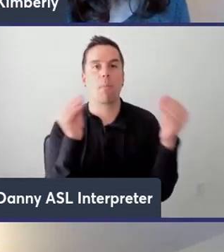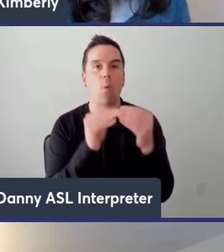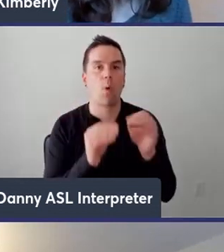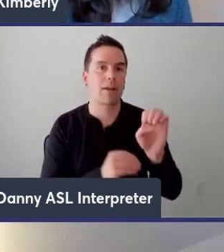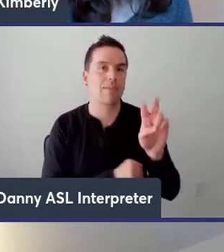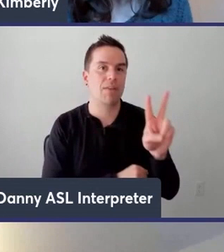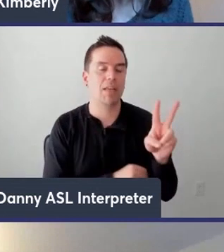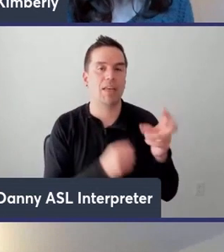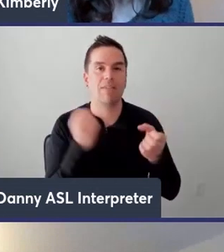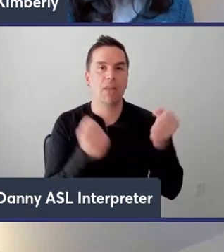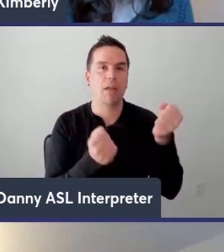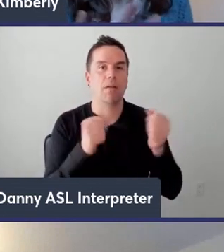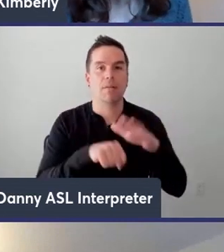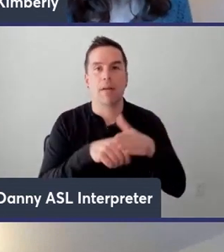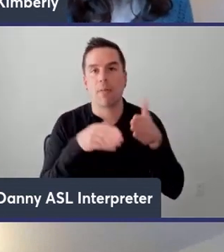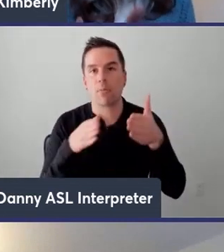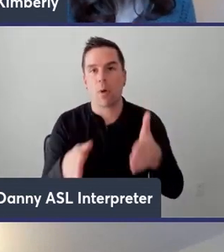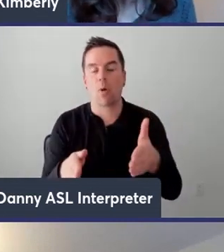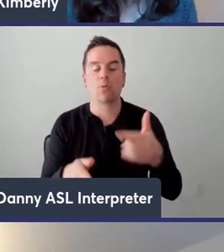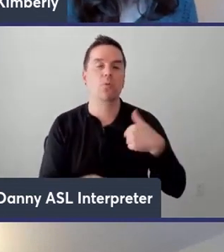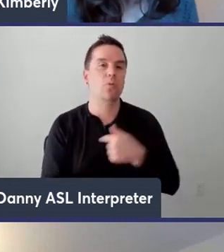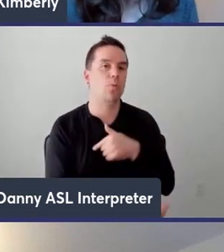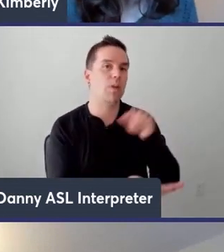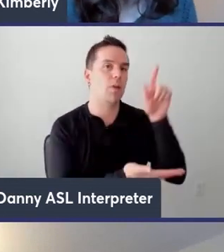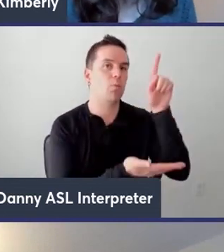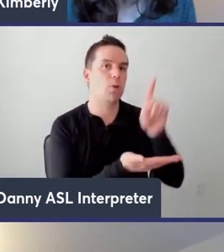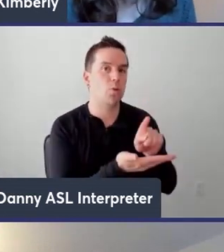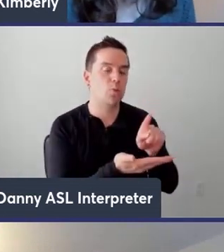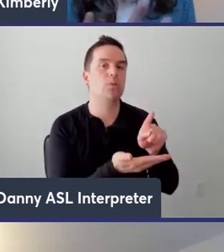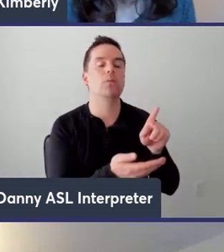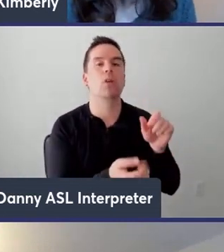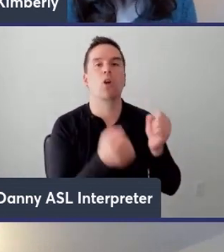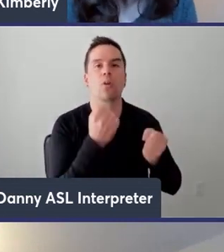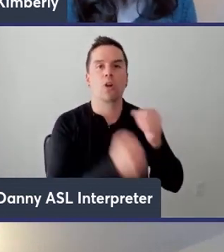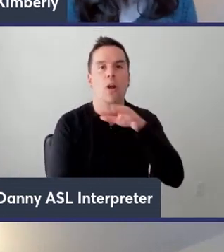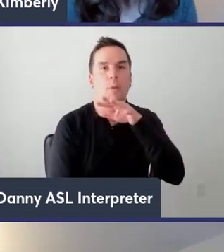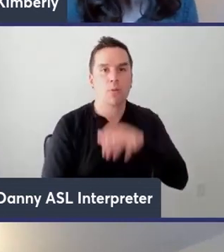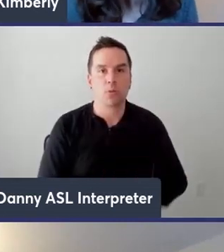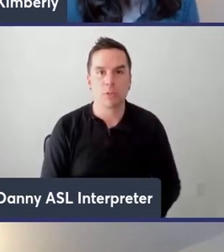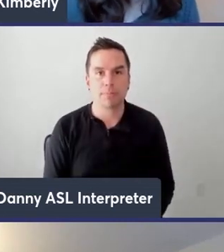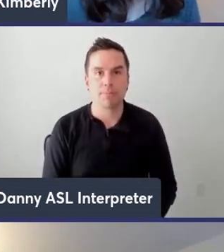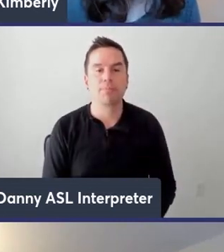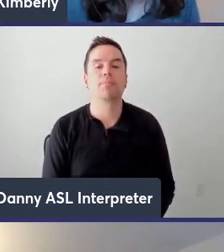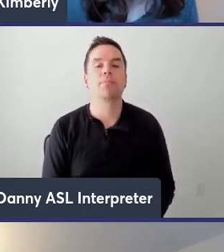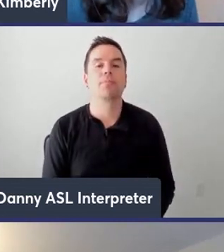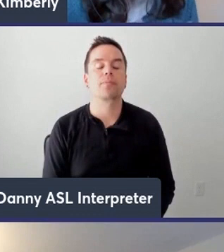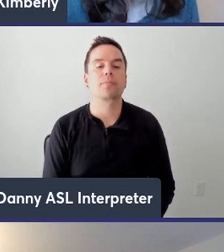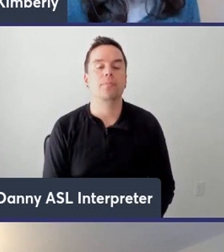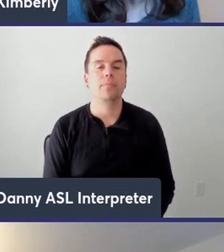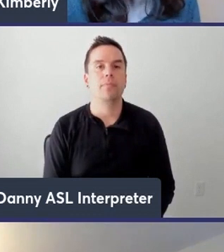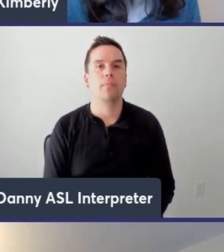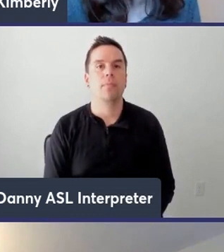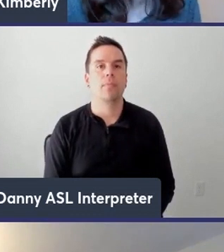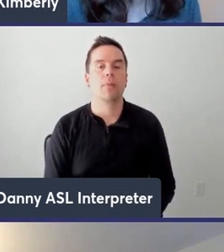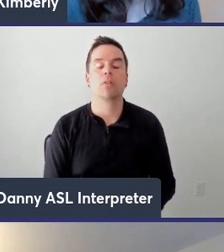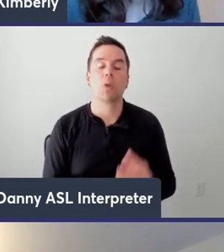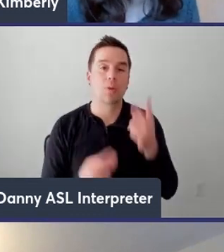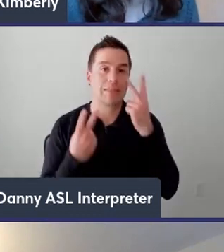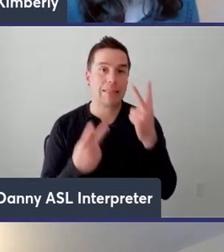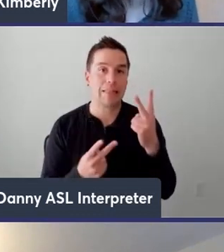we can reduce traffic and emissions? So sitting down earlier on as regulations are being planned and looking at their